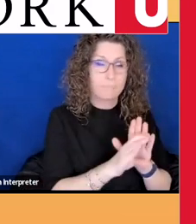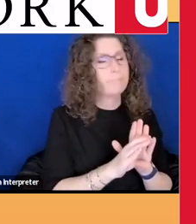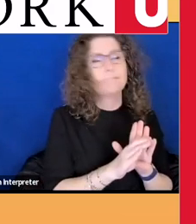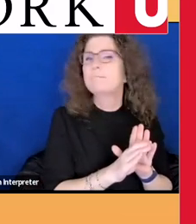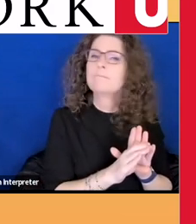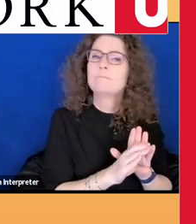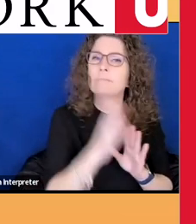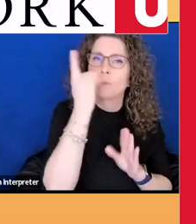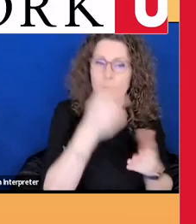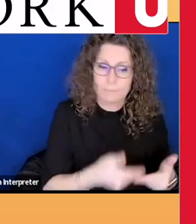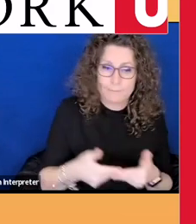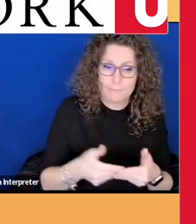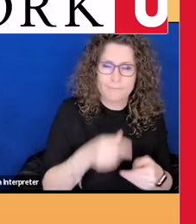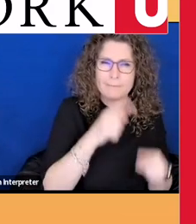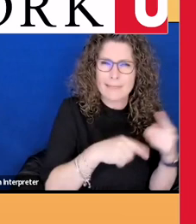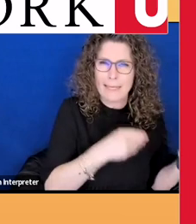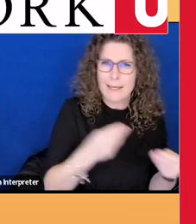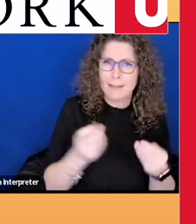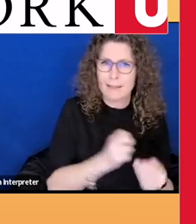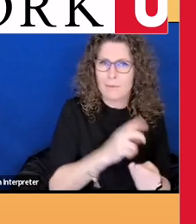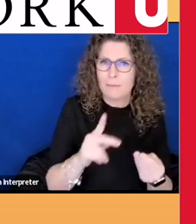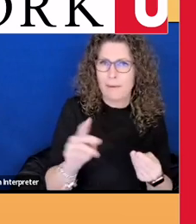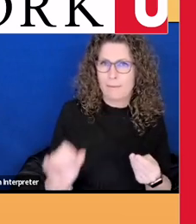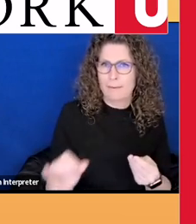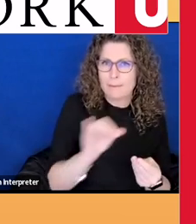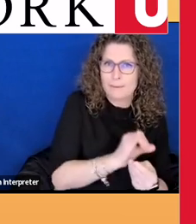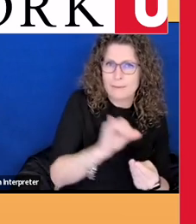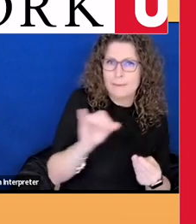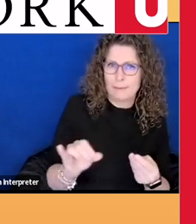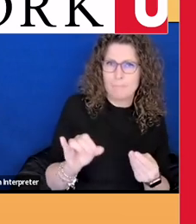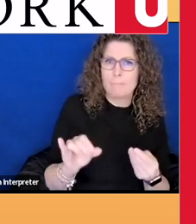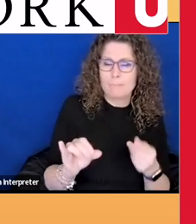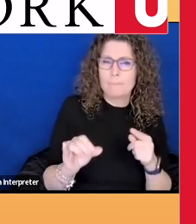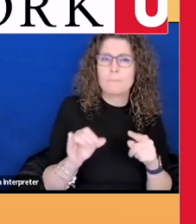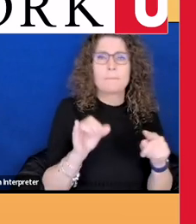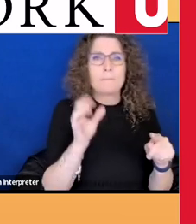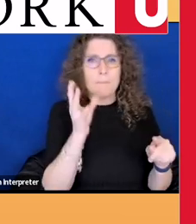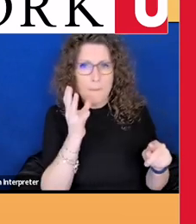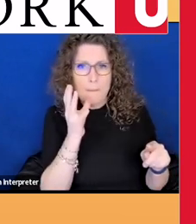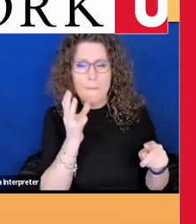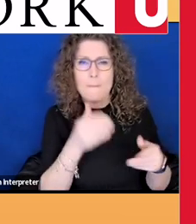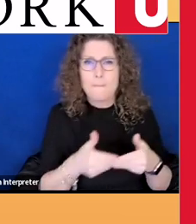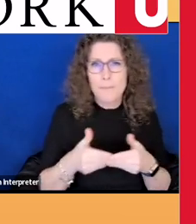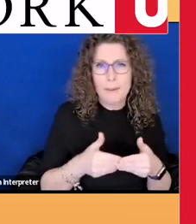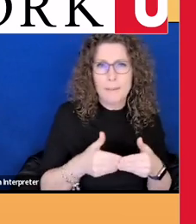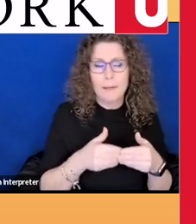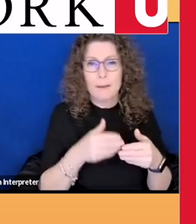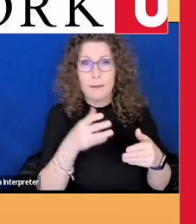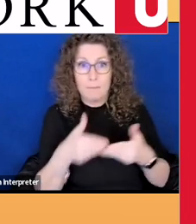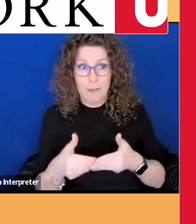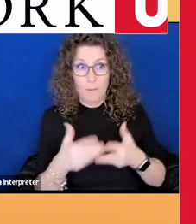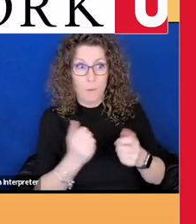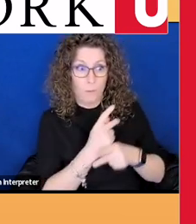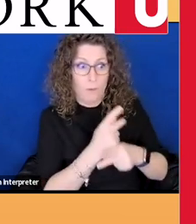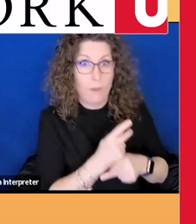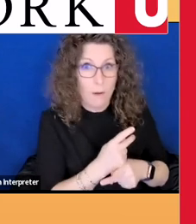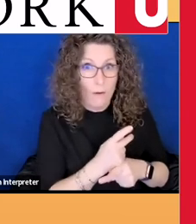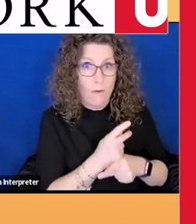the ability or perhaps even the desire to care for the parent, to hold and protect the parent from